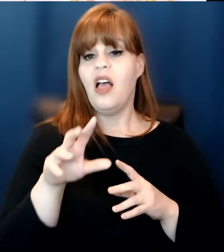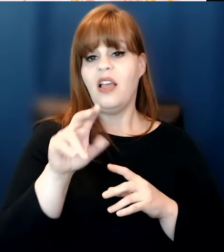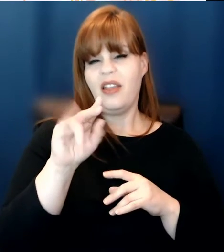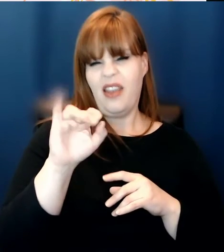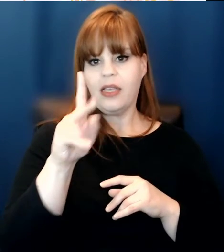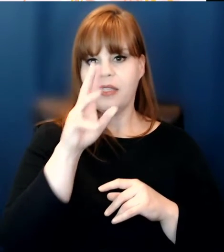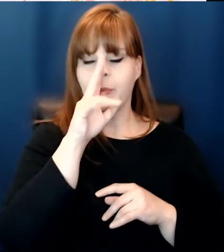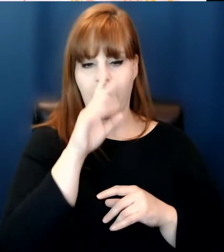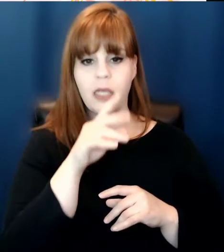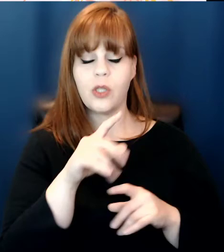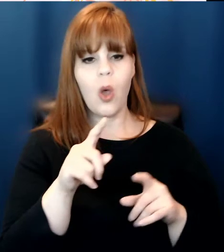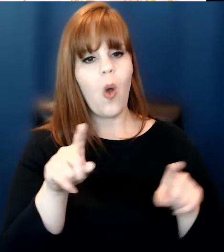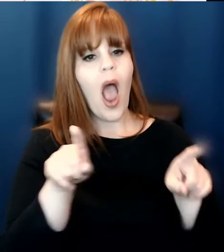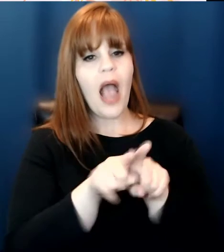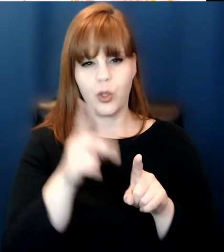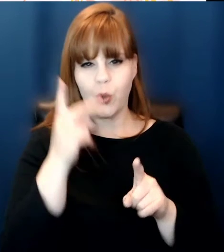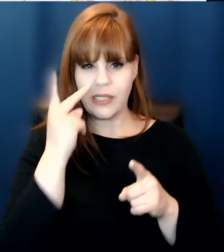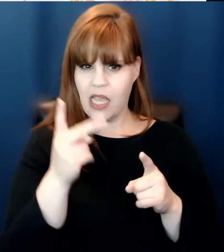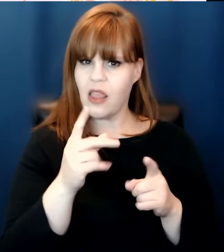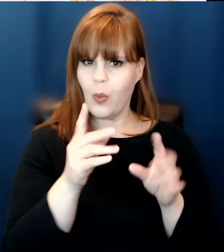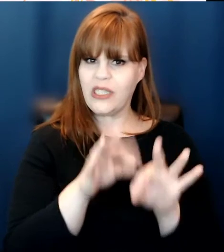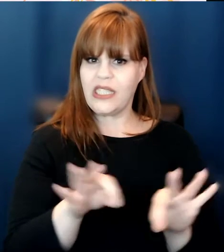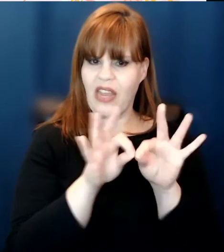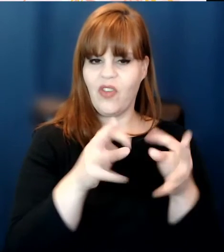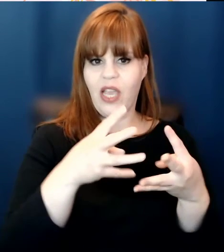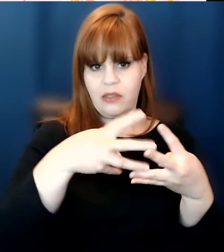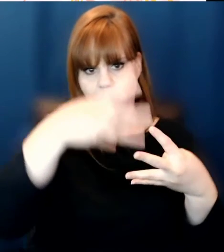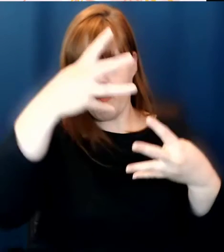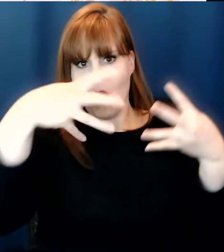So as you can see, there were some significant spikes.